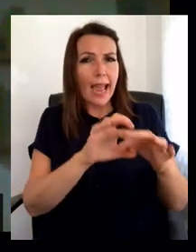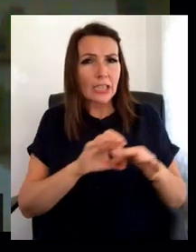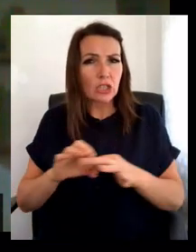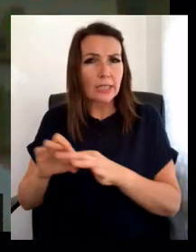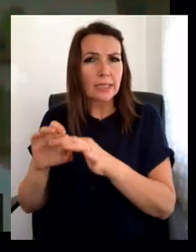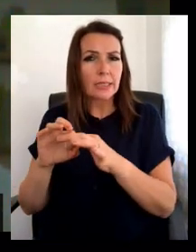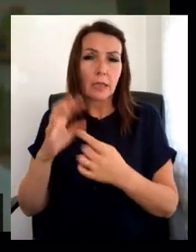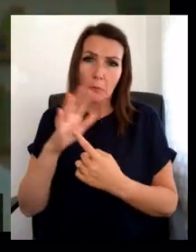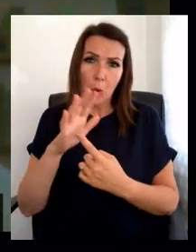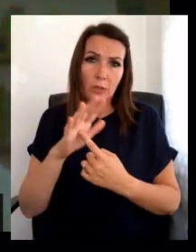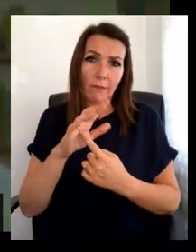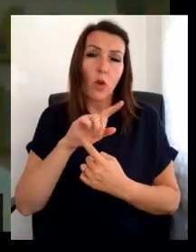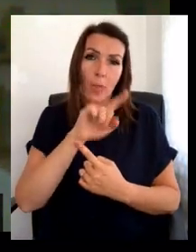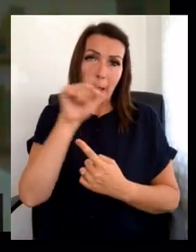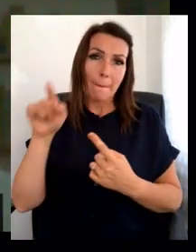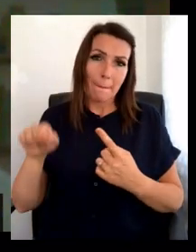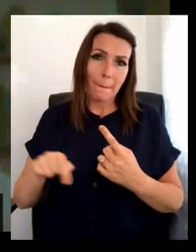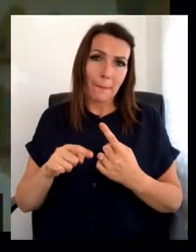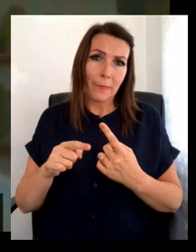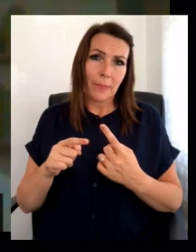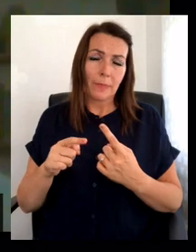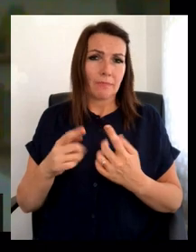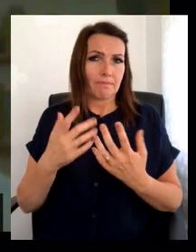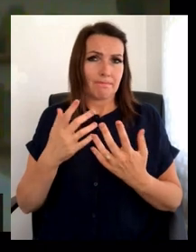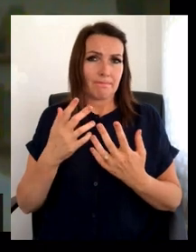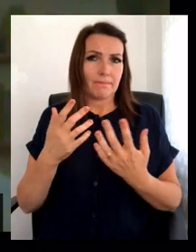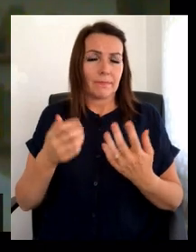actively find ways to continue